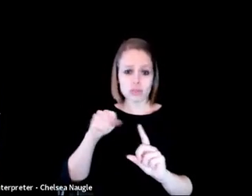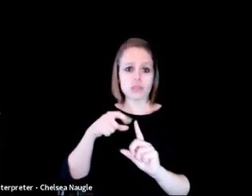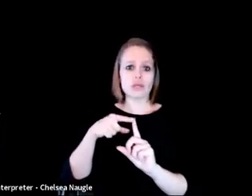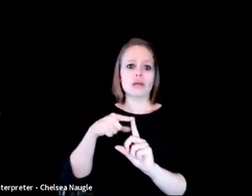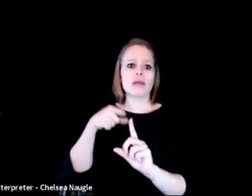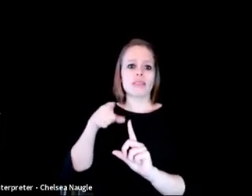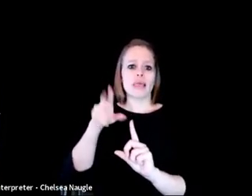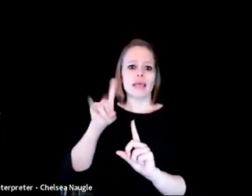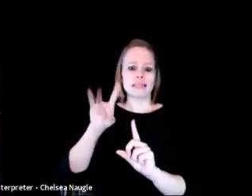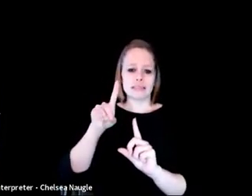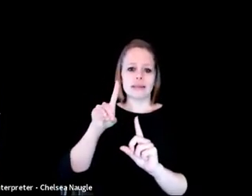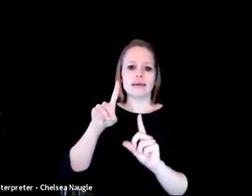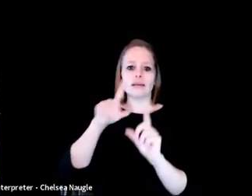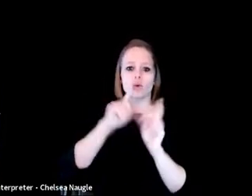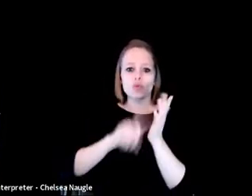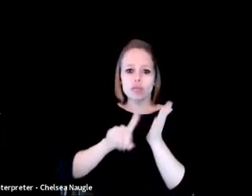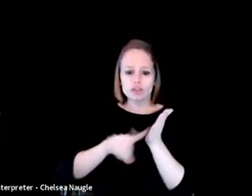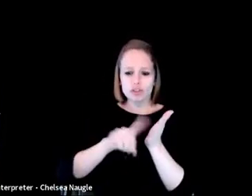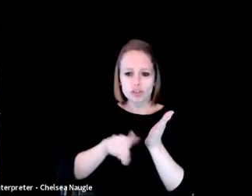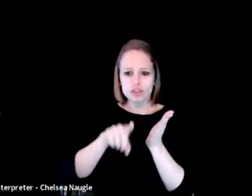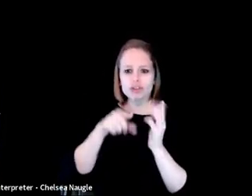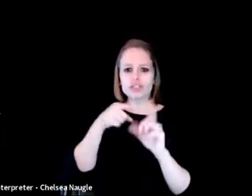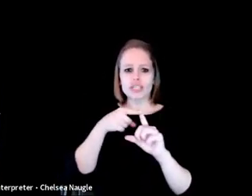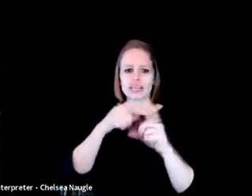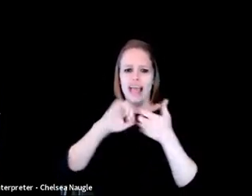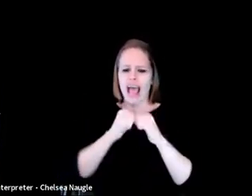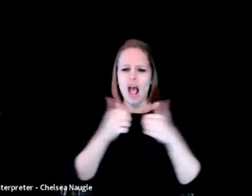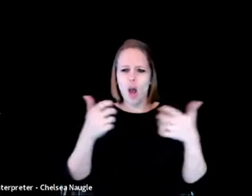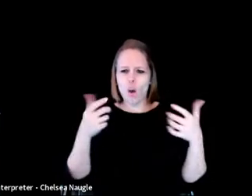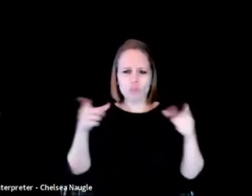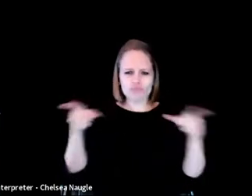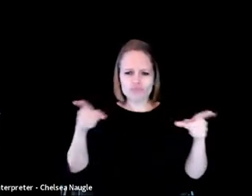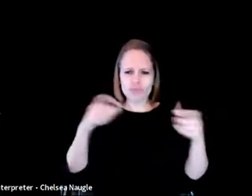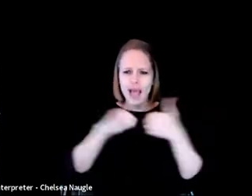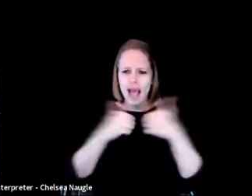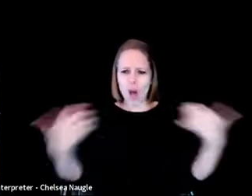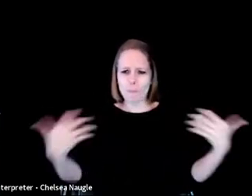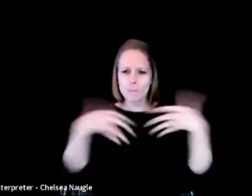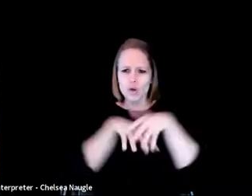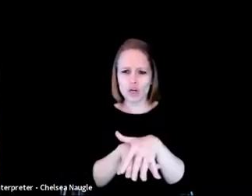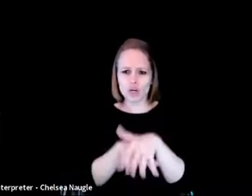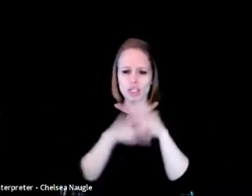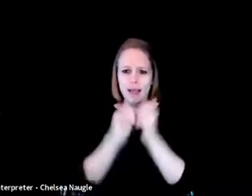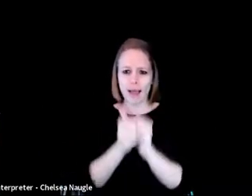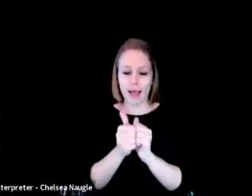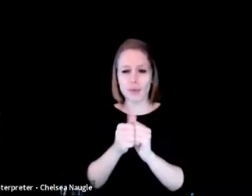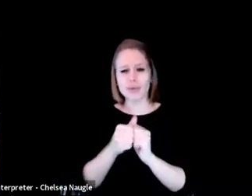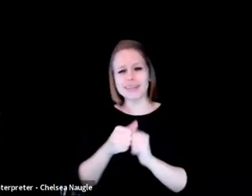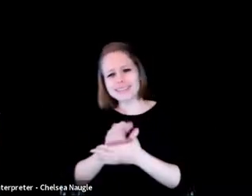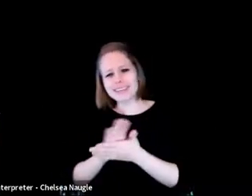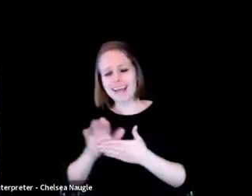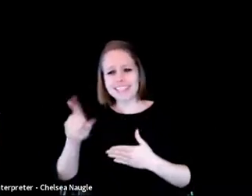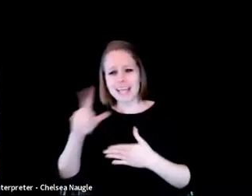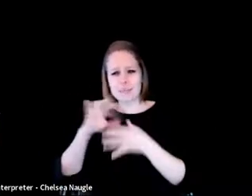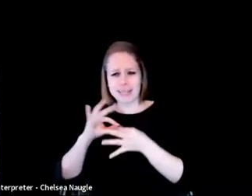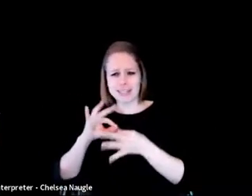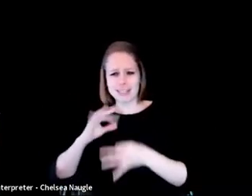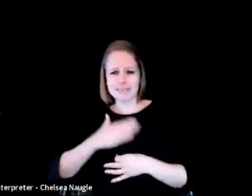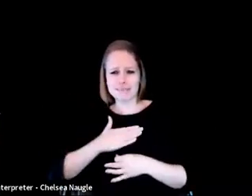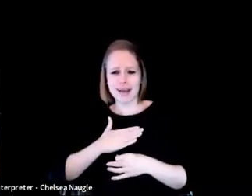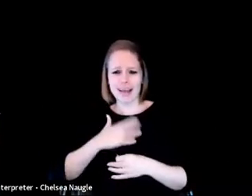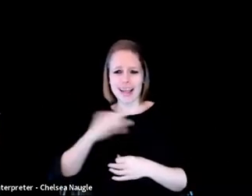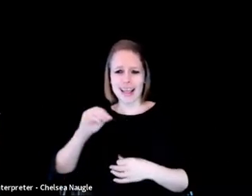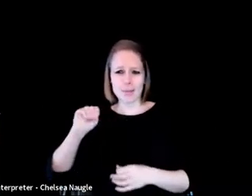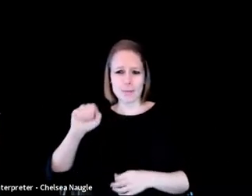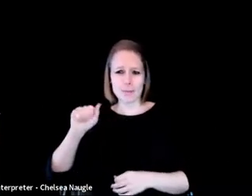you merge the two. And interestingly enough, in their lit review, they mentioned mine and Maurice's article a lot, which I thought was interesting because